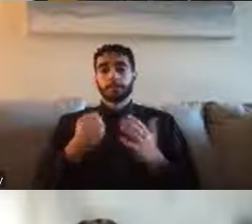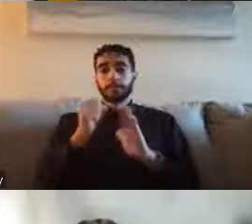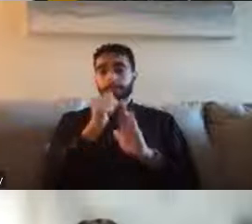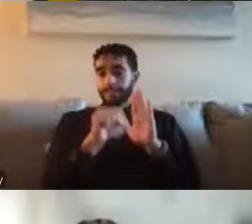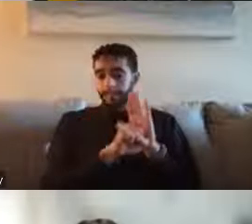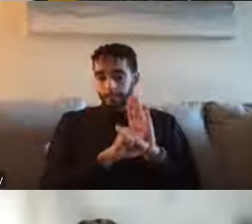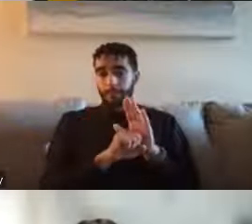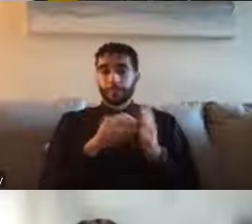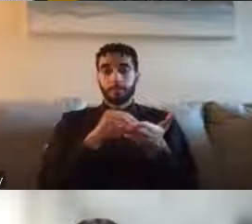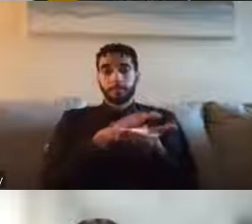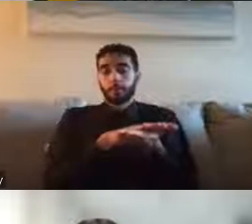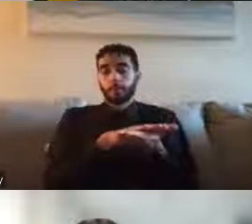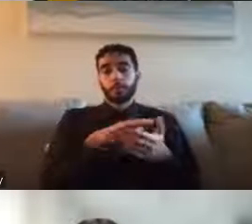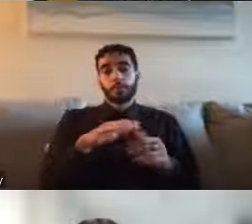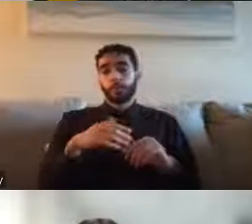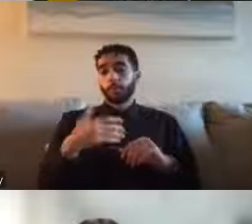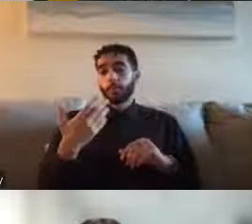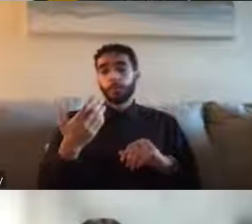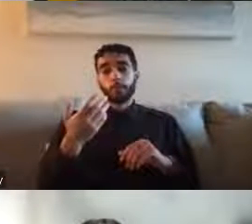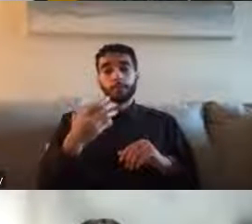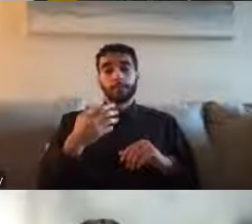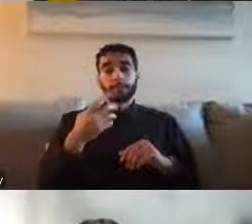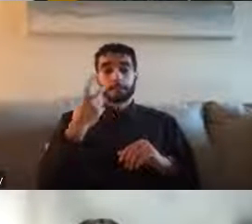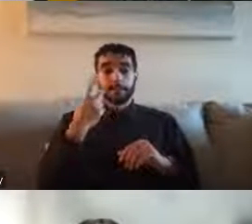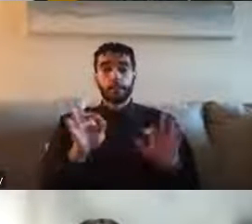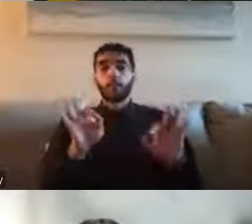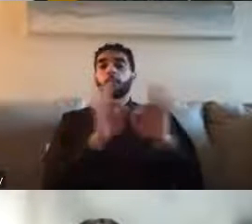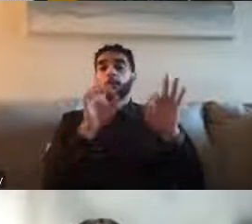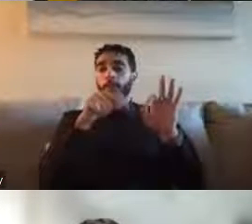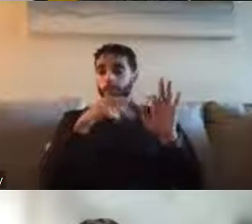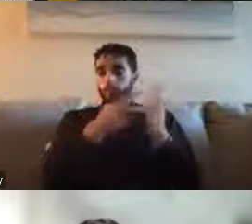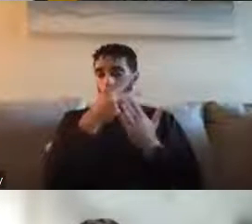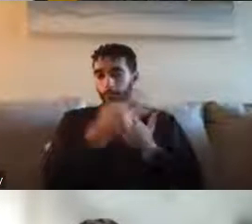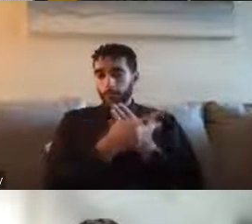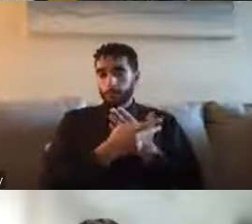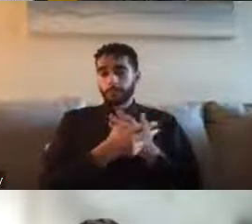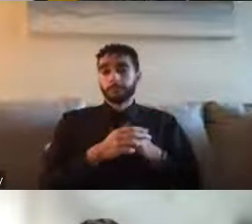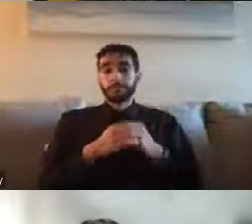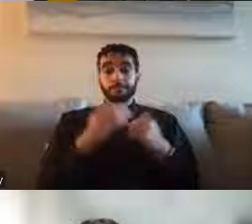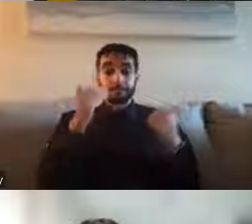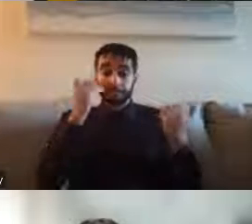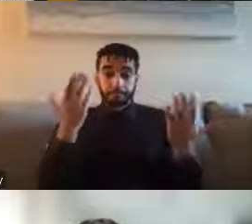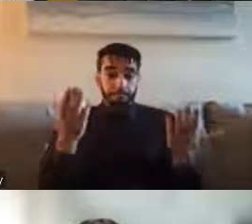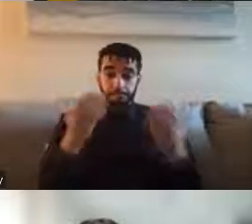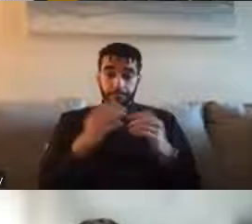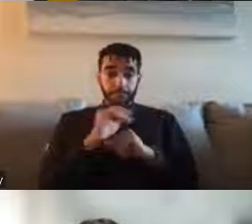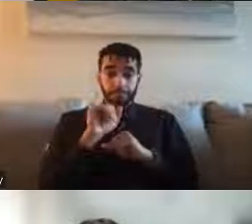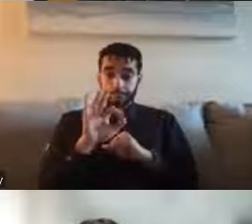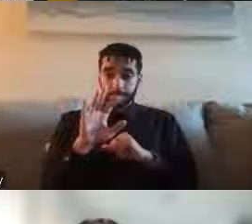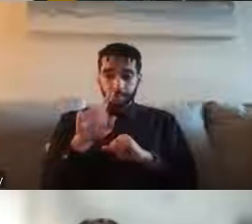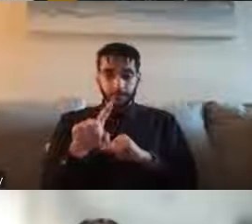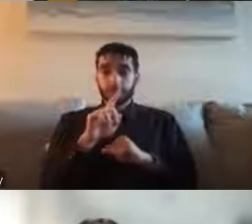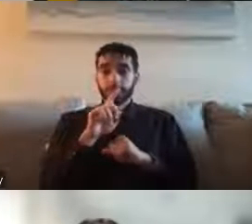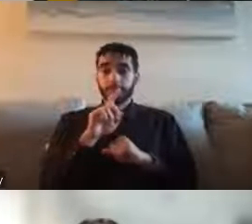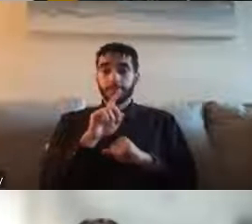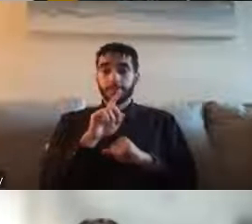of this program and, you know, encourage continued support for it. I don't know if there's, Michelle, if